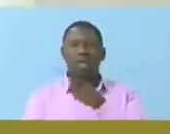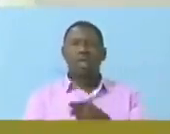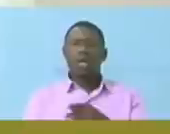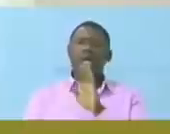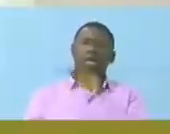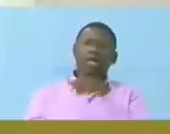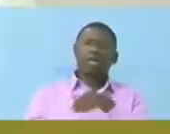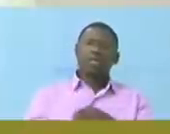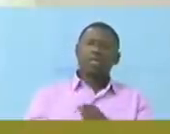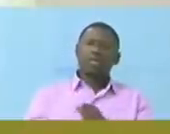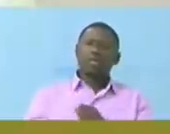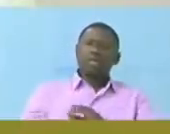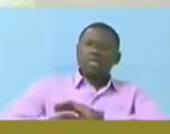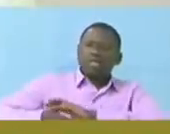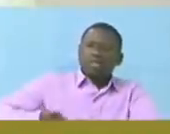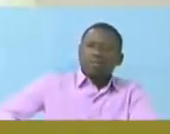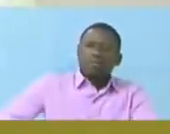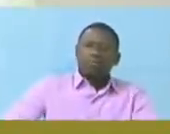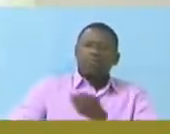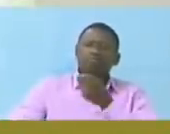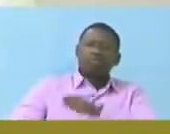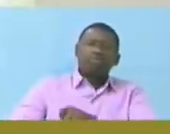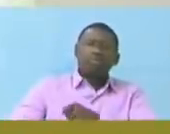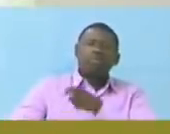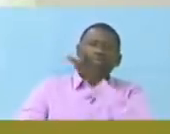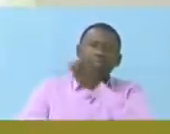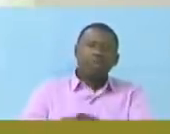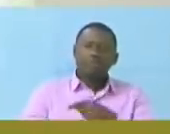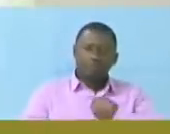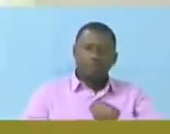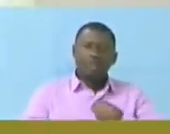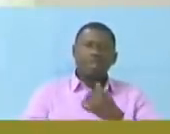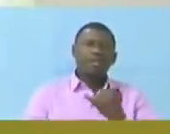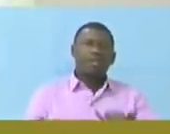a blatant violation